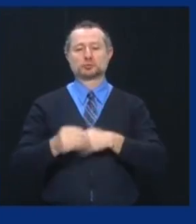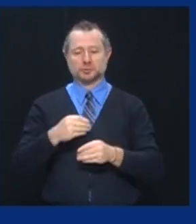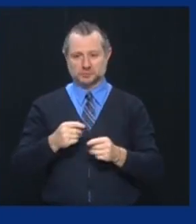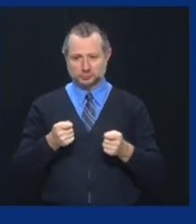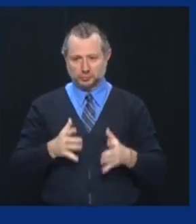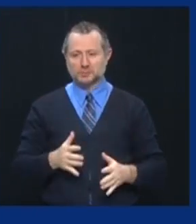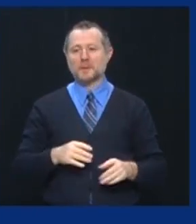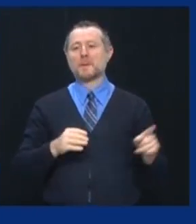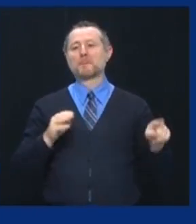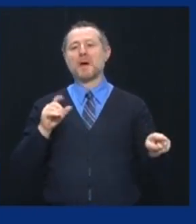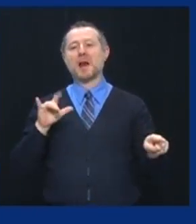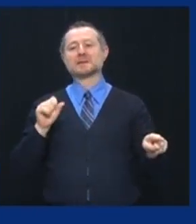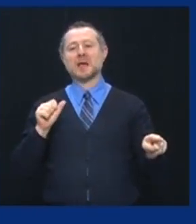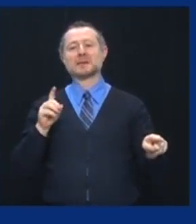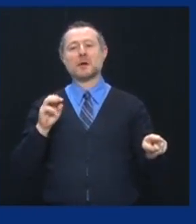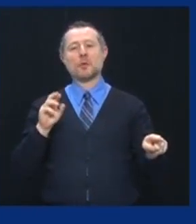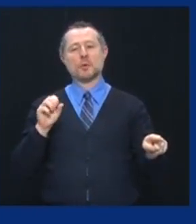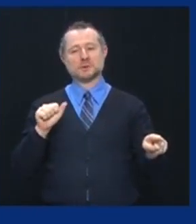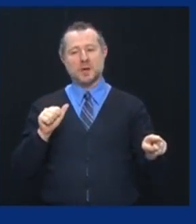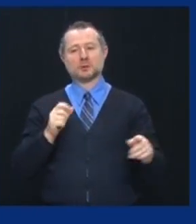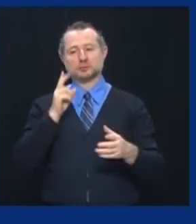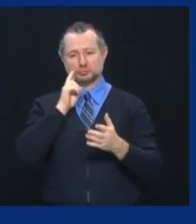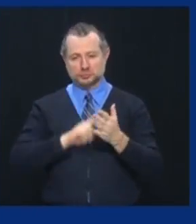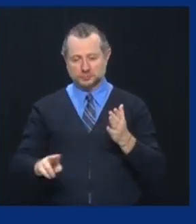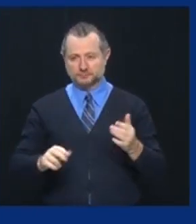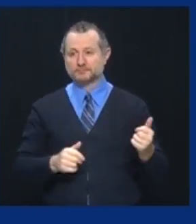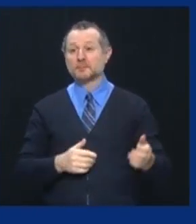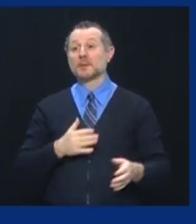Secretary to the Governor. To my right,